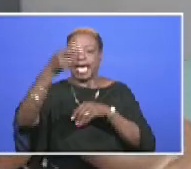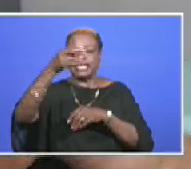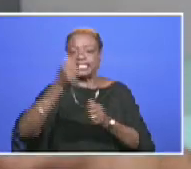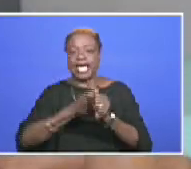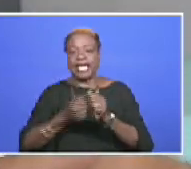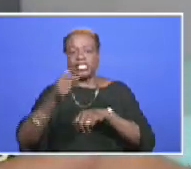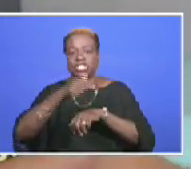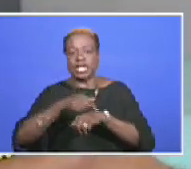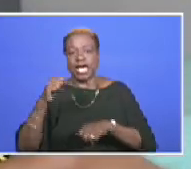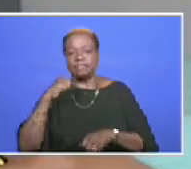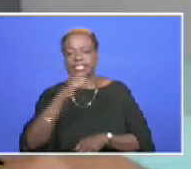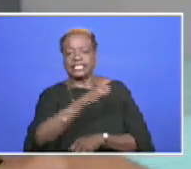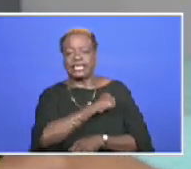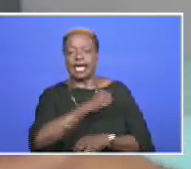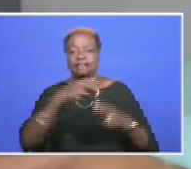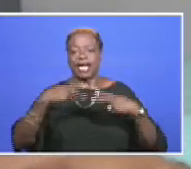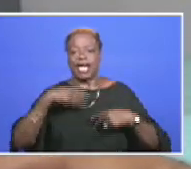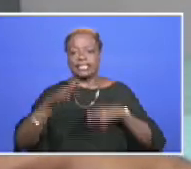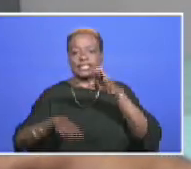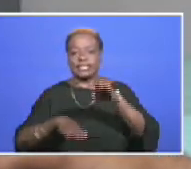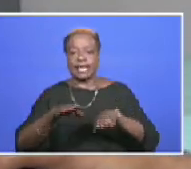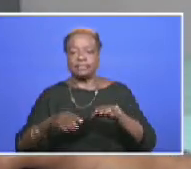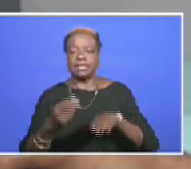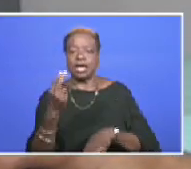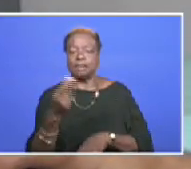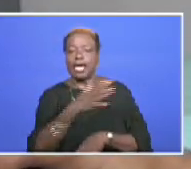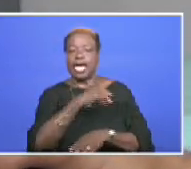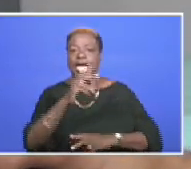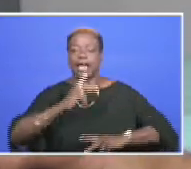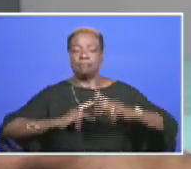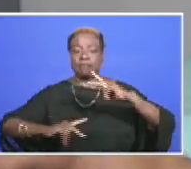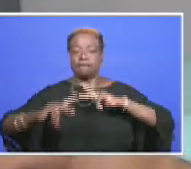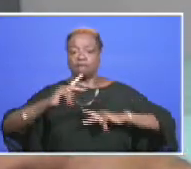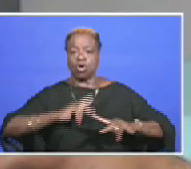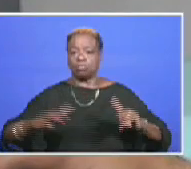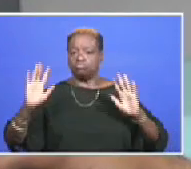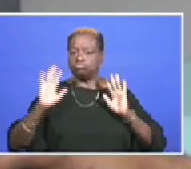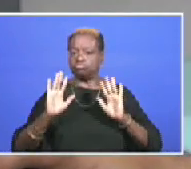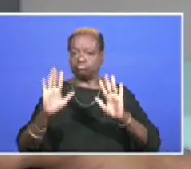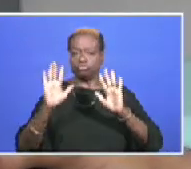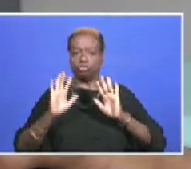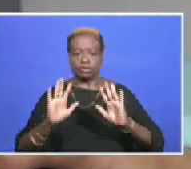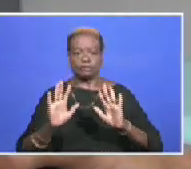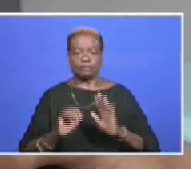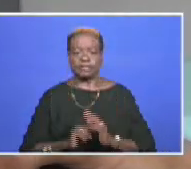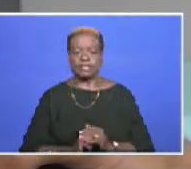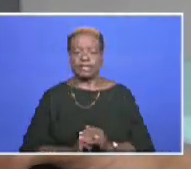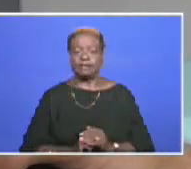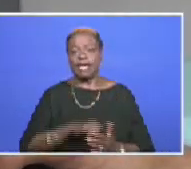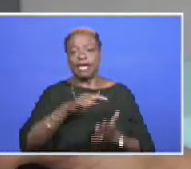Princess Margaret Hospital has stepped up to the plate, and they have performed admirably. And this weekend was no exception.